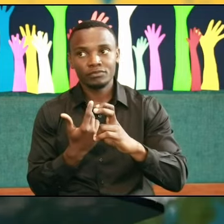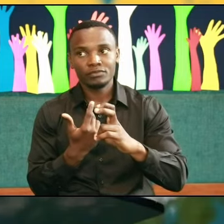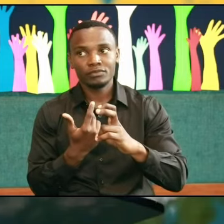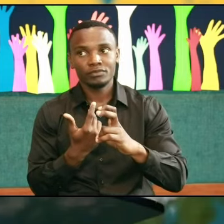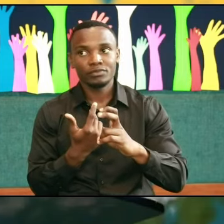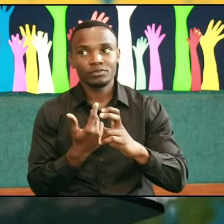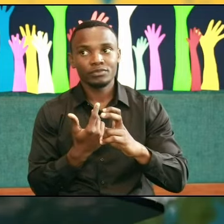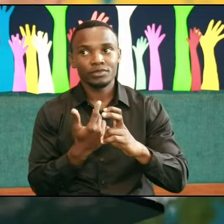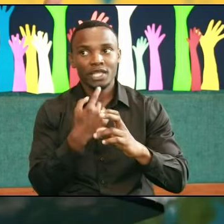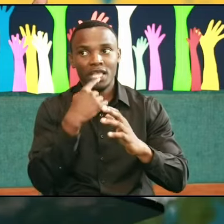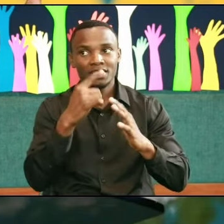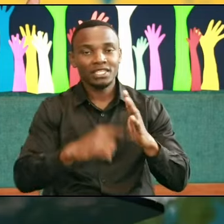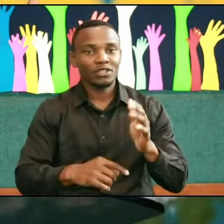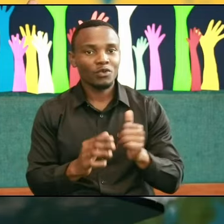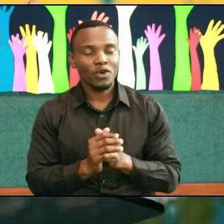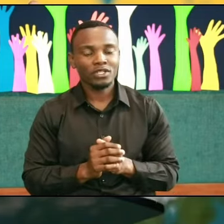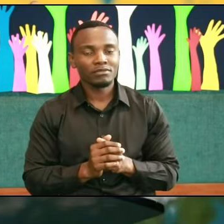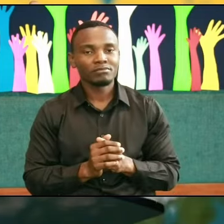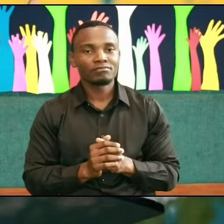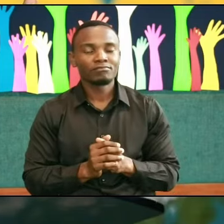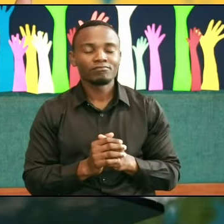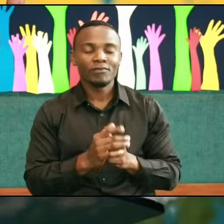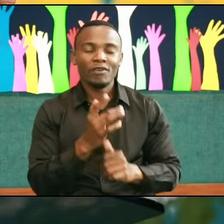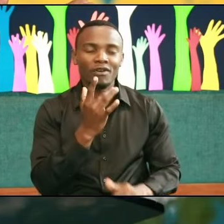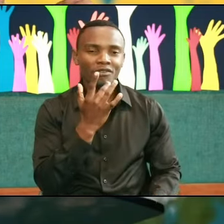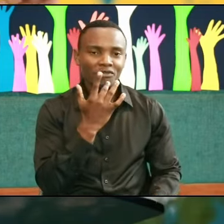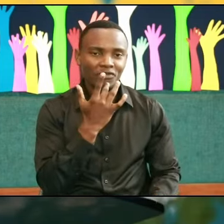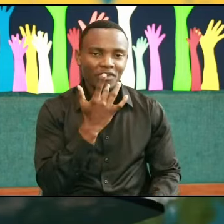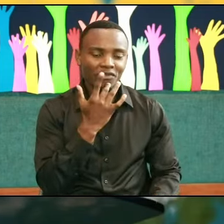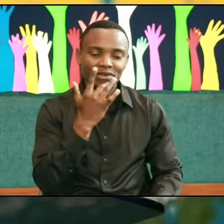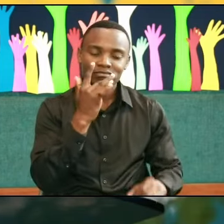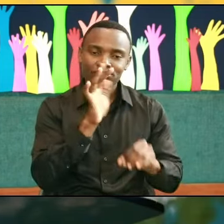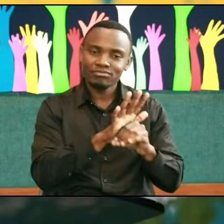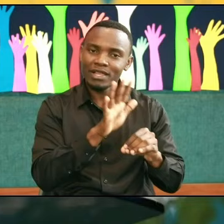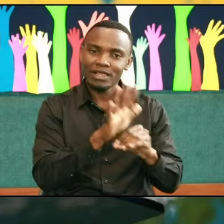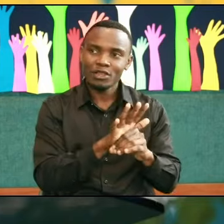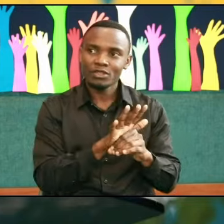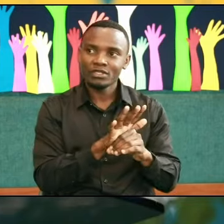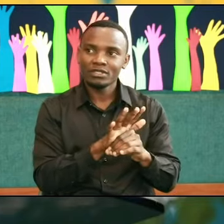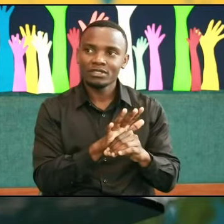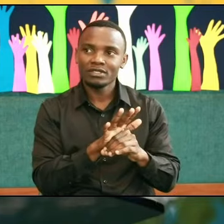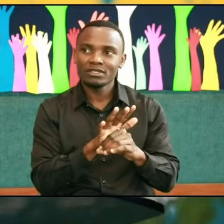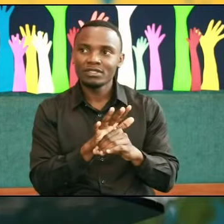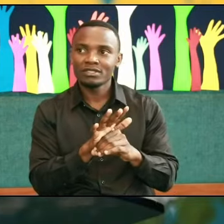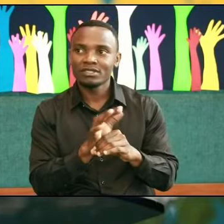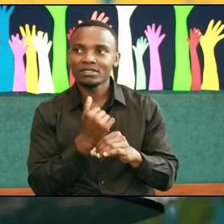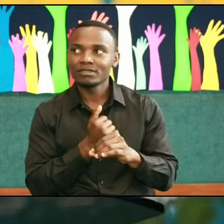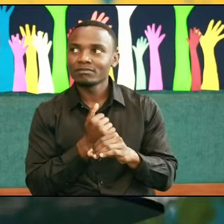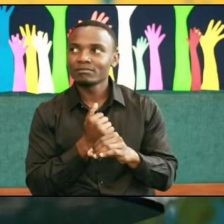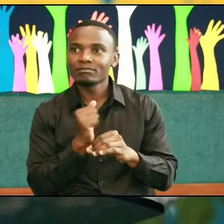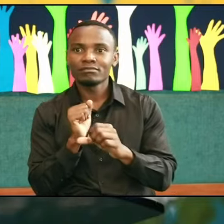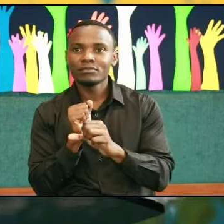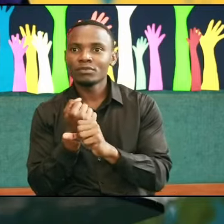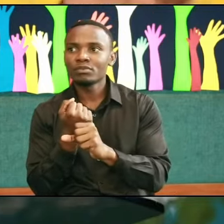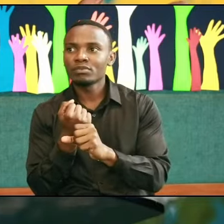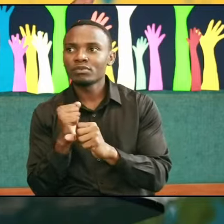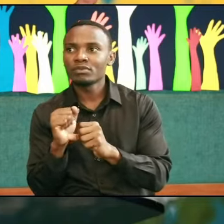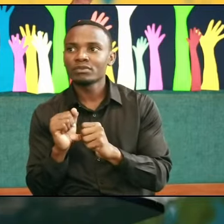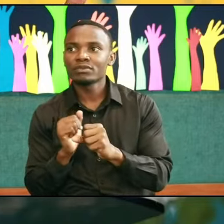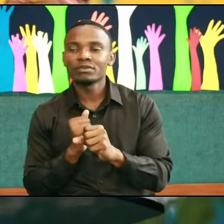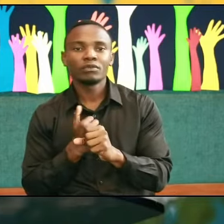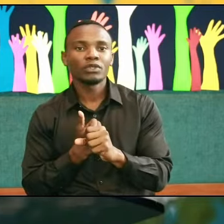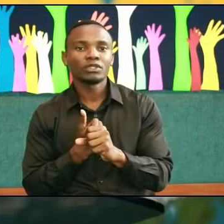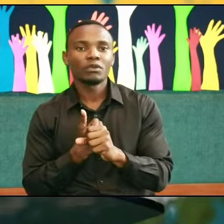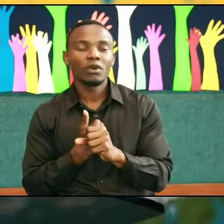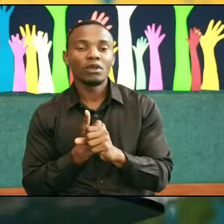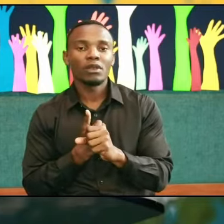Two Favored to be frivolous. Too